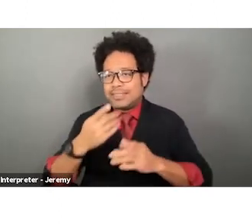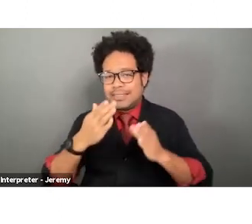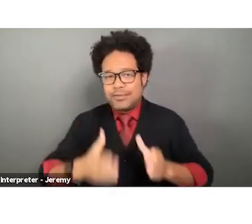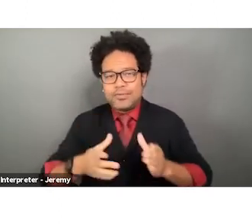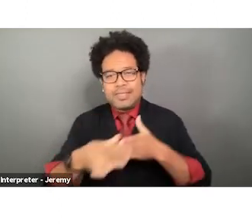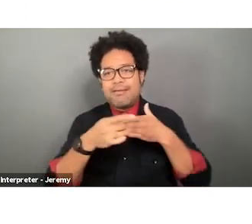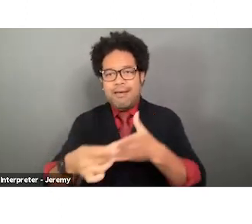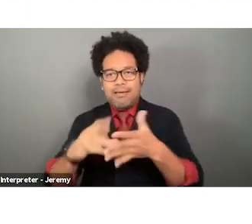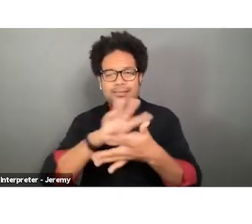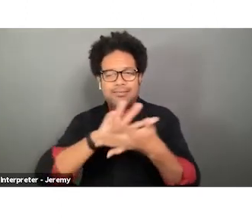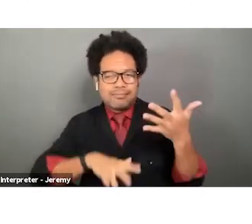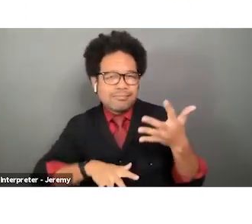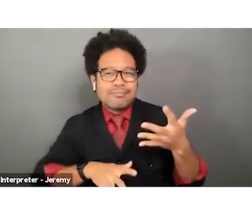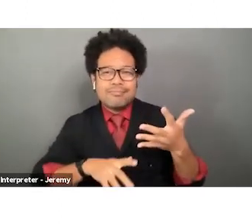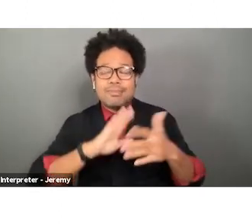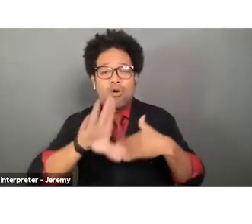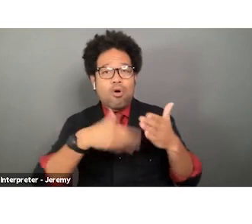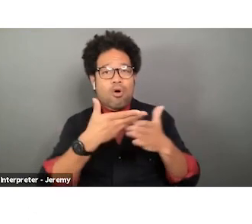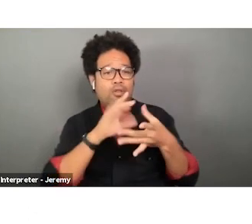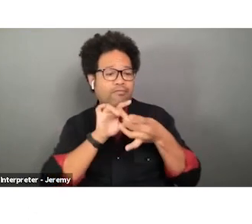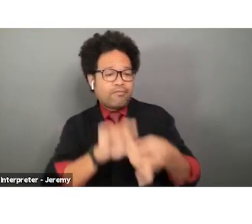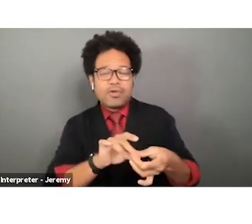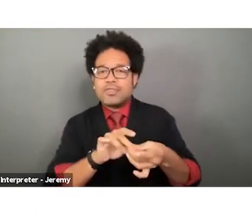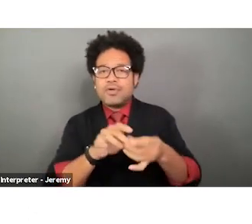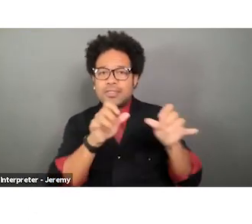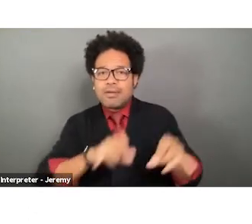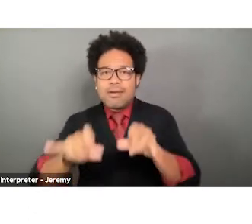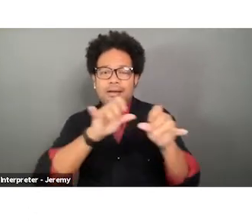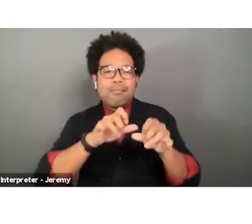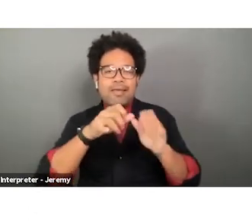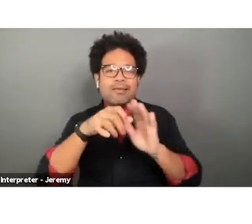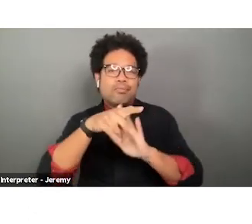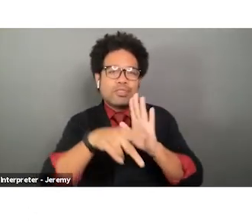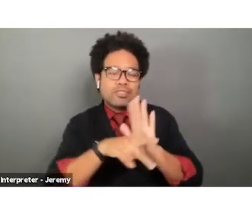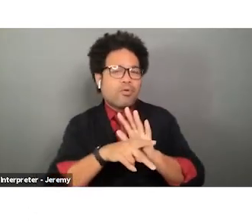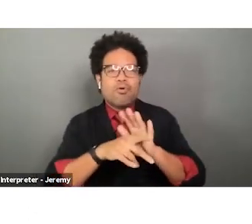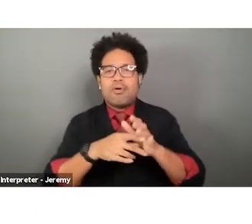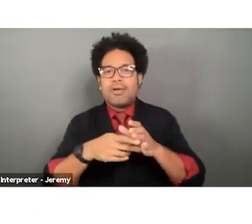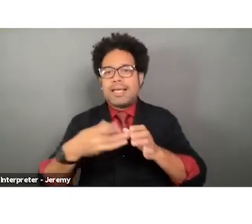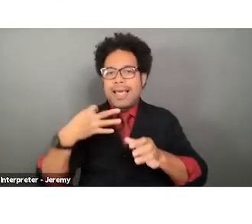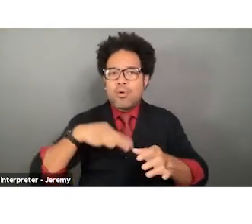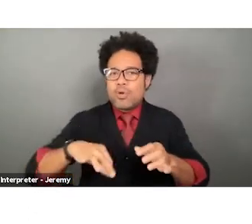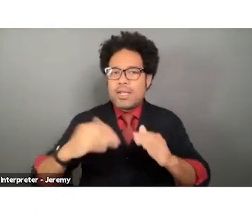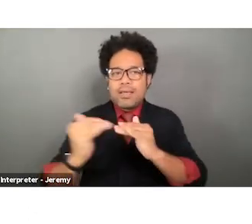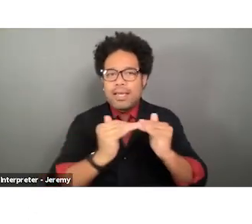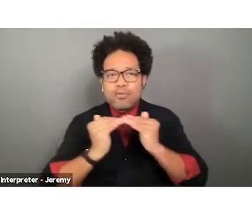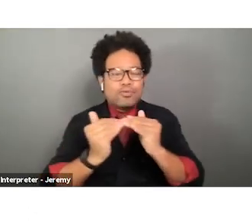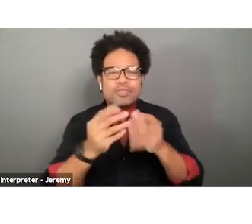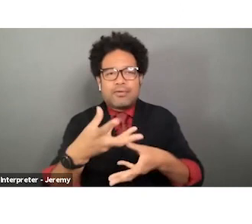guides. And all of this is centered around the same common principles of equity, inclusion, liberation,